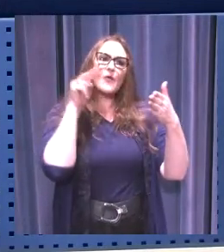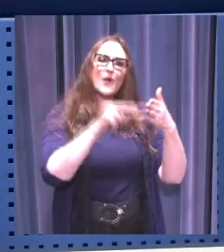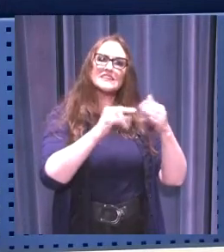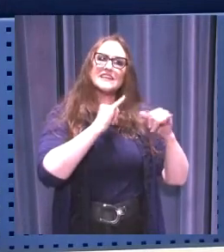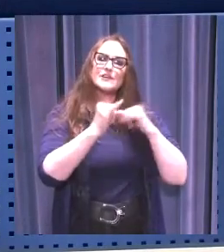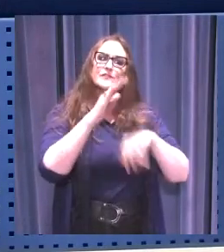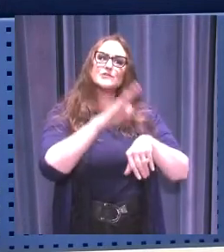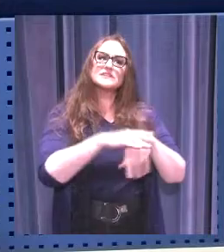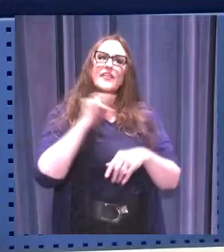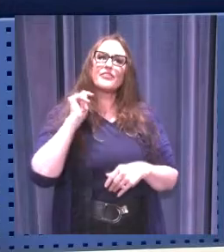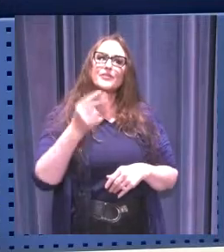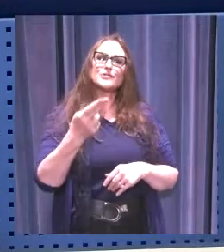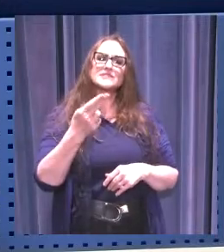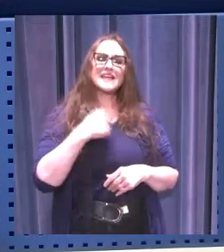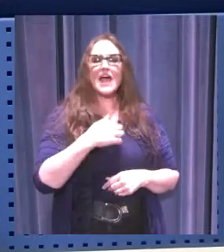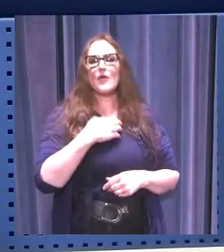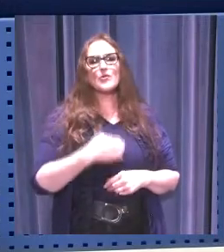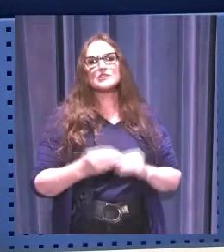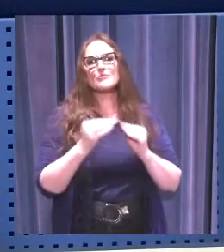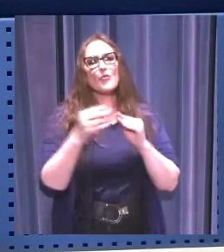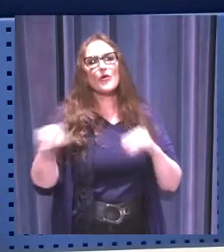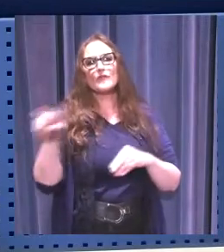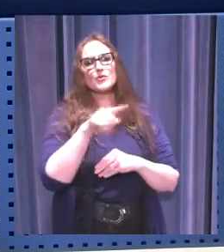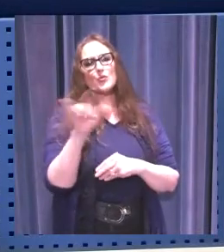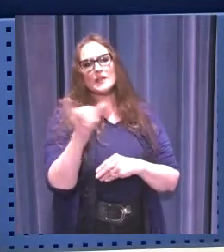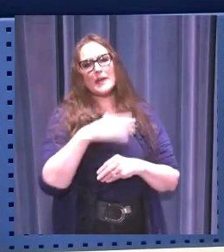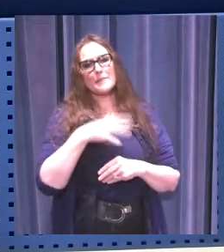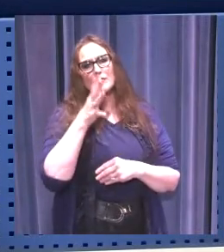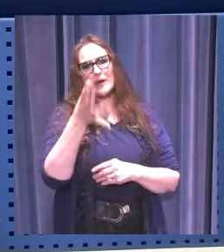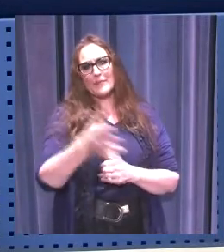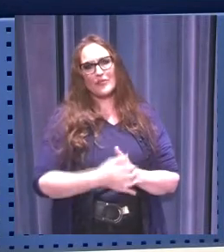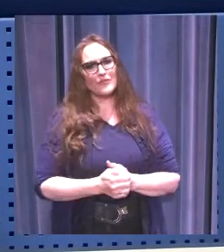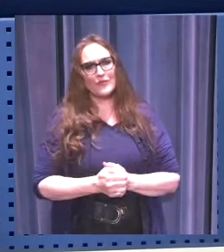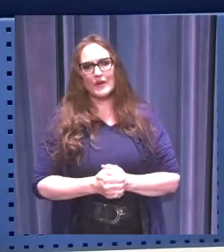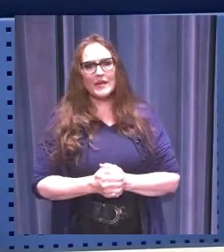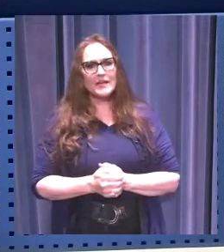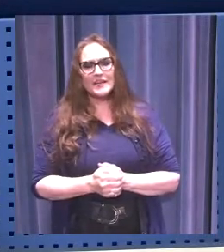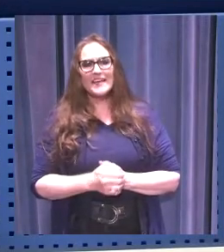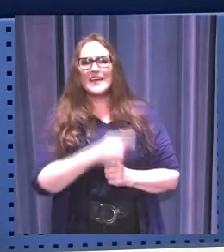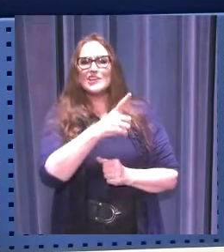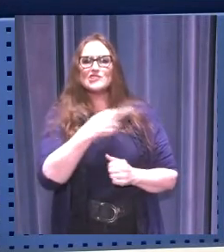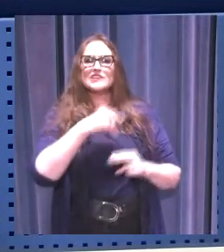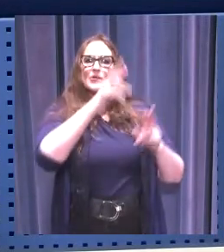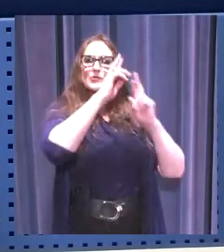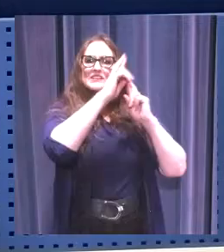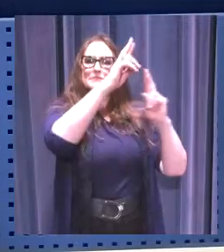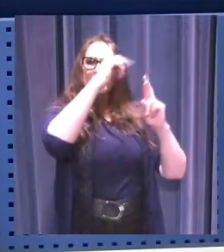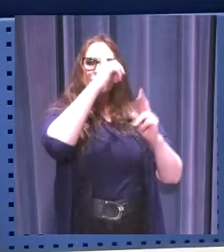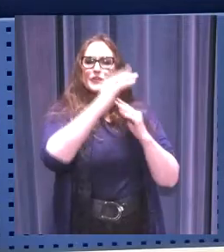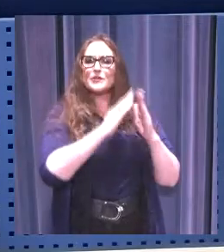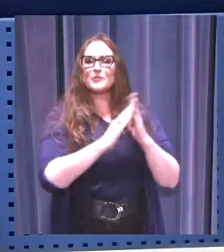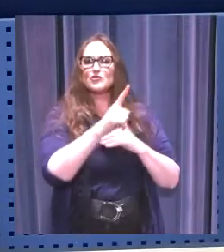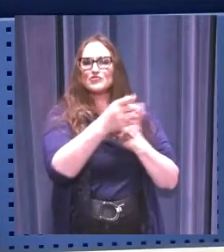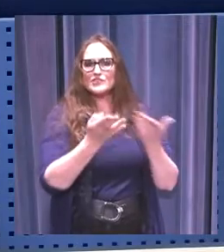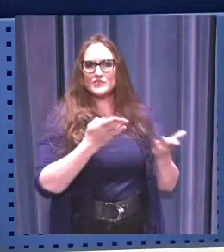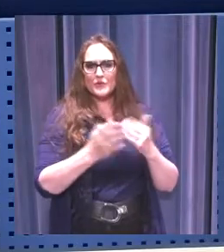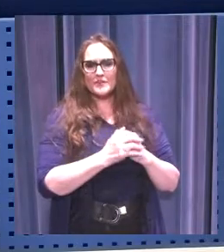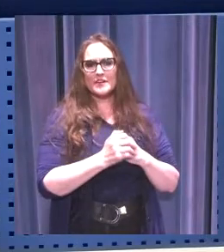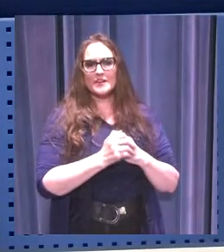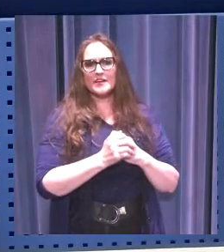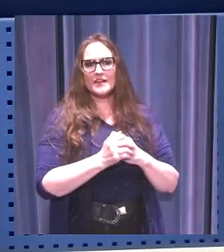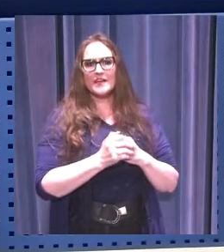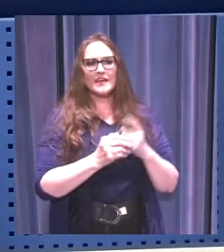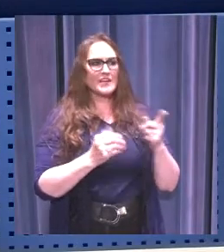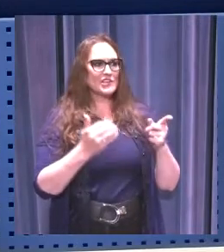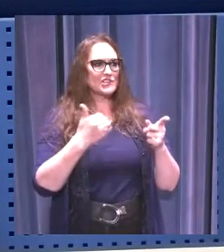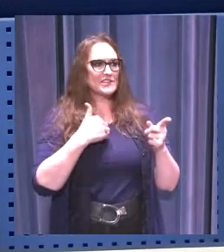Thursday, and I wish that more of you were like my grandmother. She had respect for the community that she served, and she